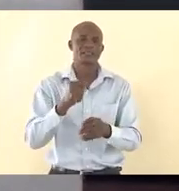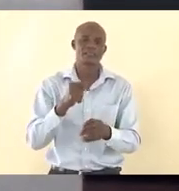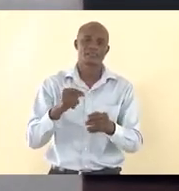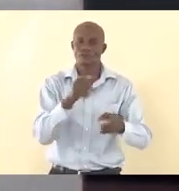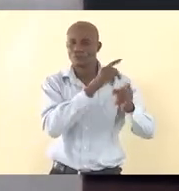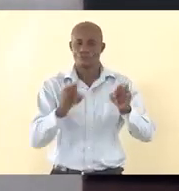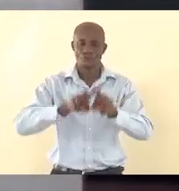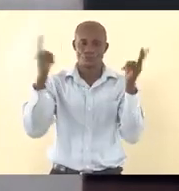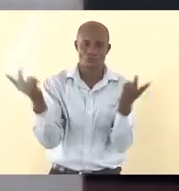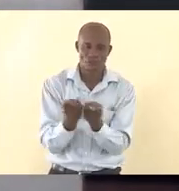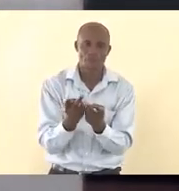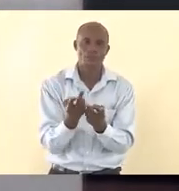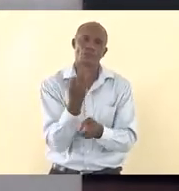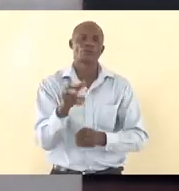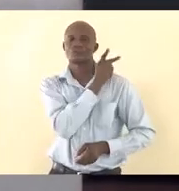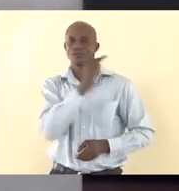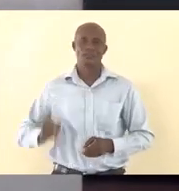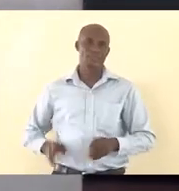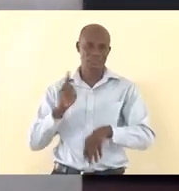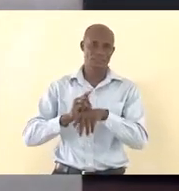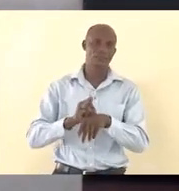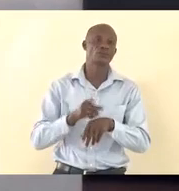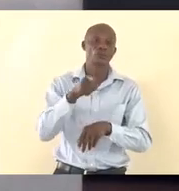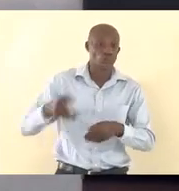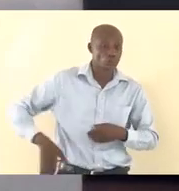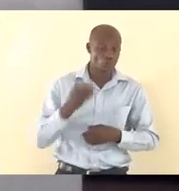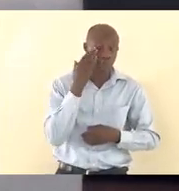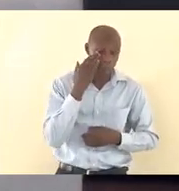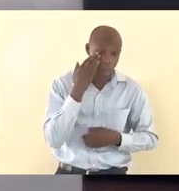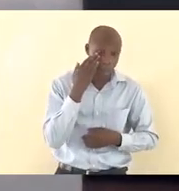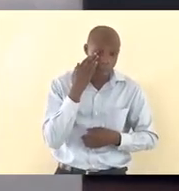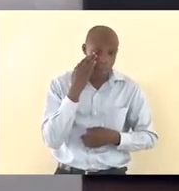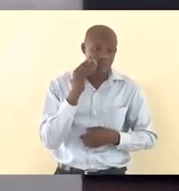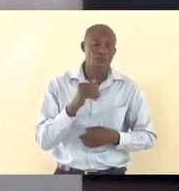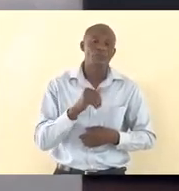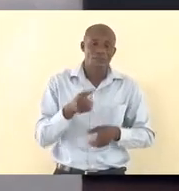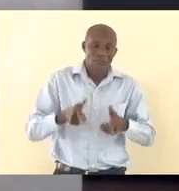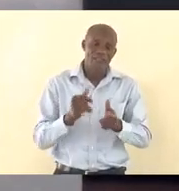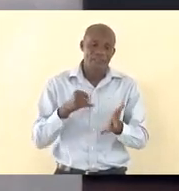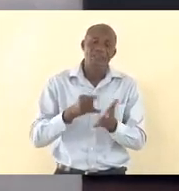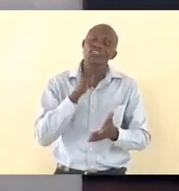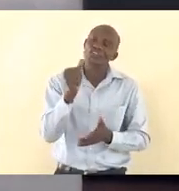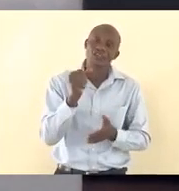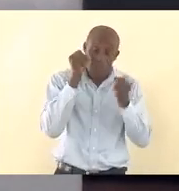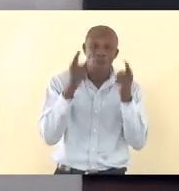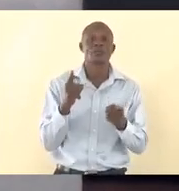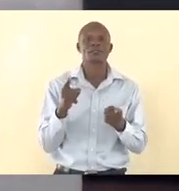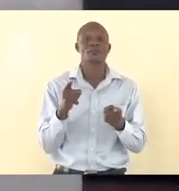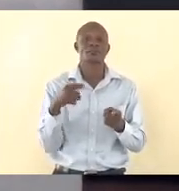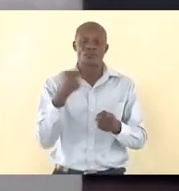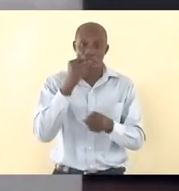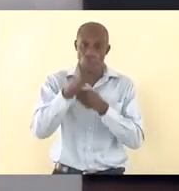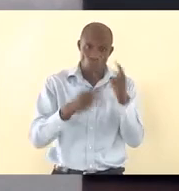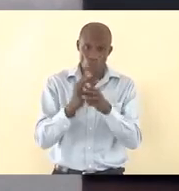the values of the kingdom. Please be aware of this. And let it not shock you when you begin to suffer. He says that the world